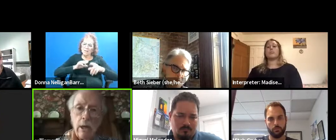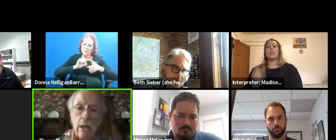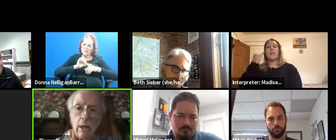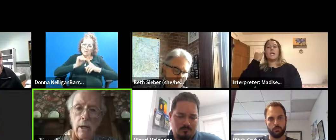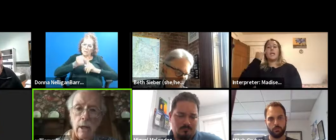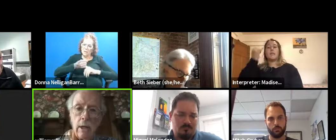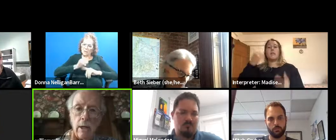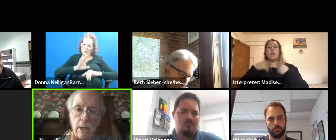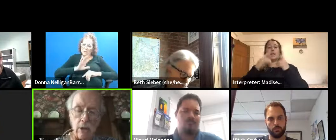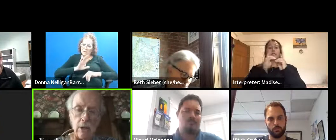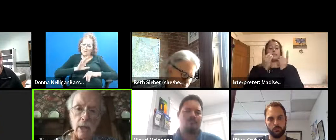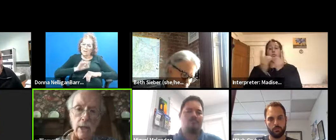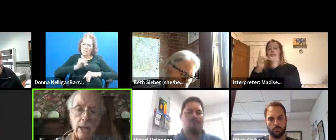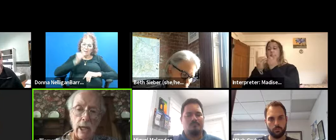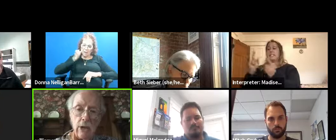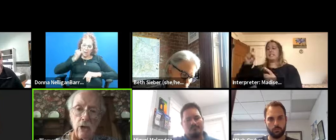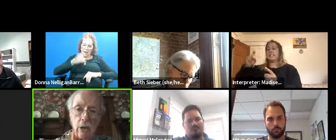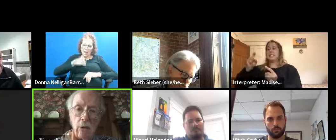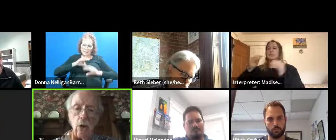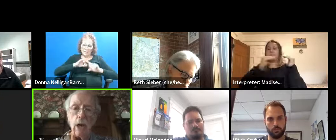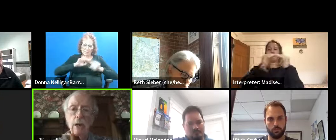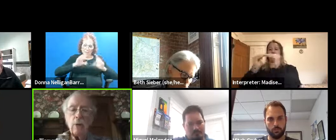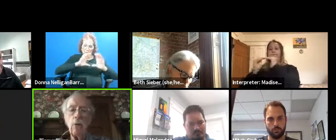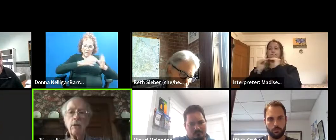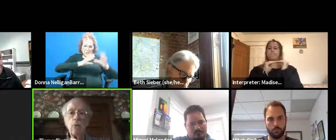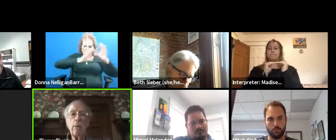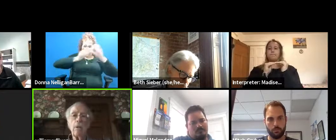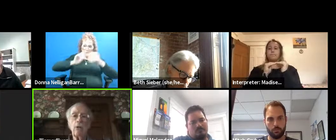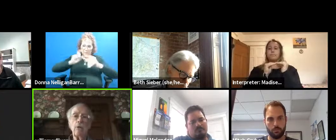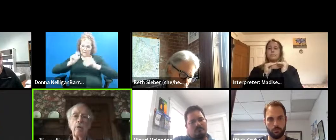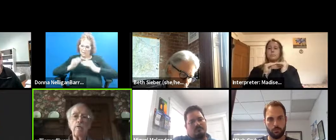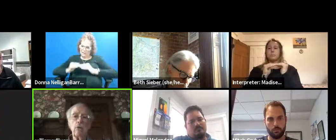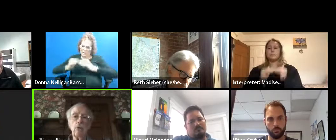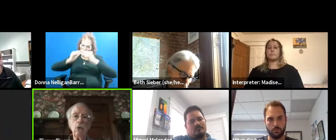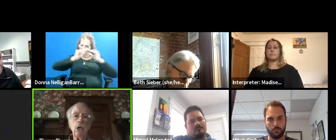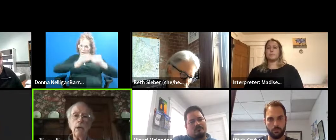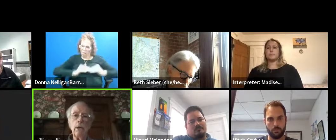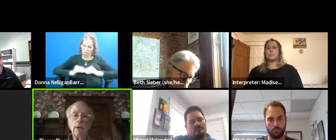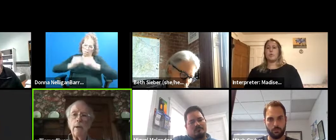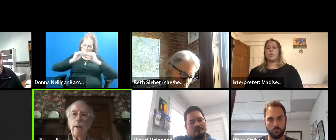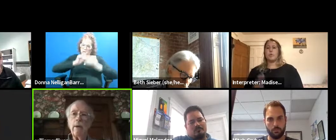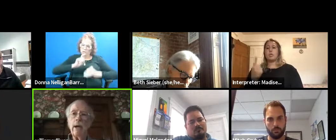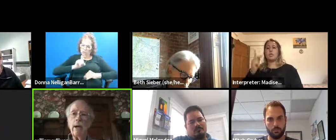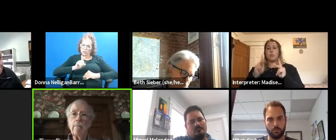even. That's that's the general law, the 1 person, 1 vote rule.